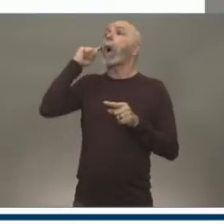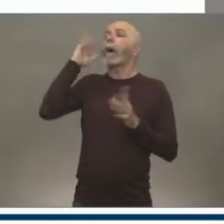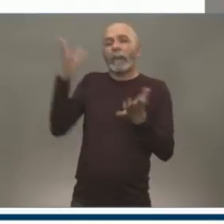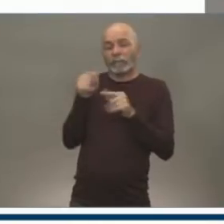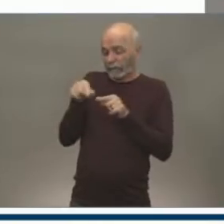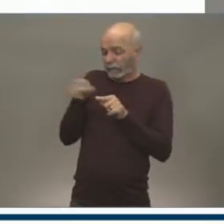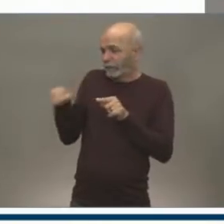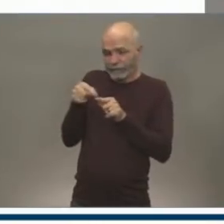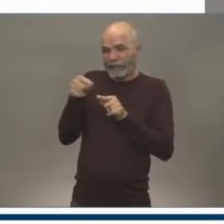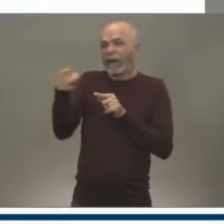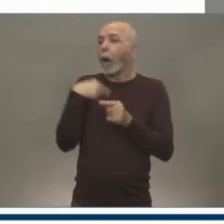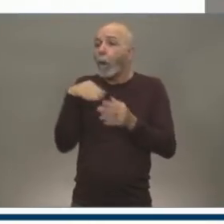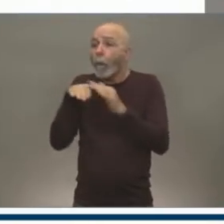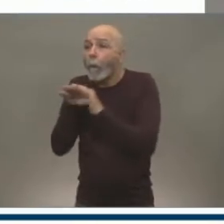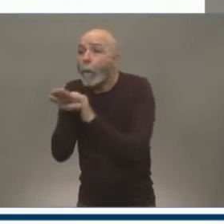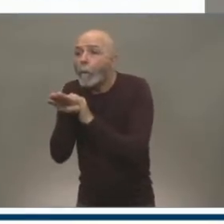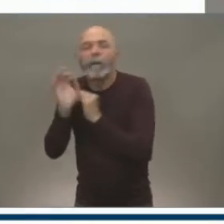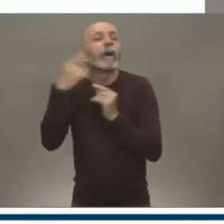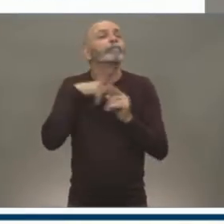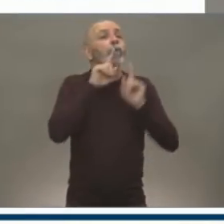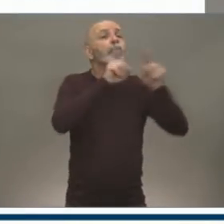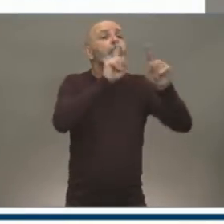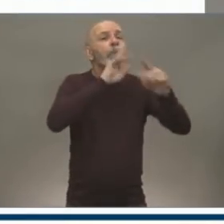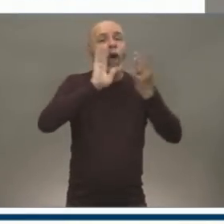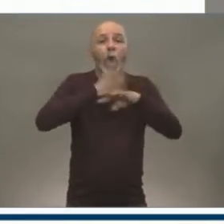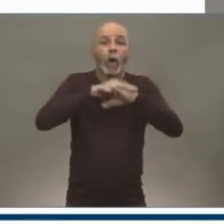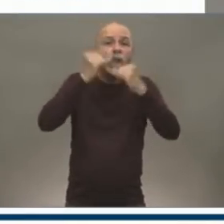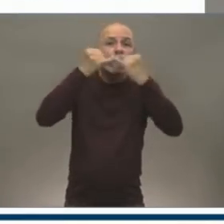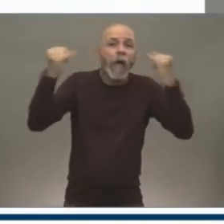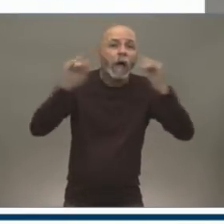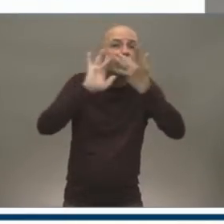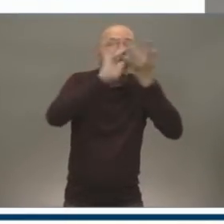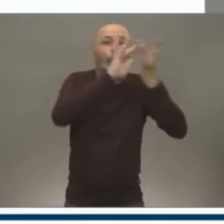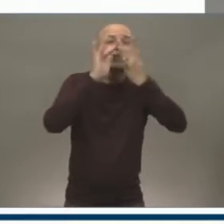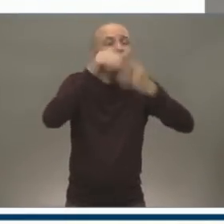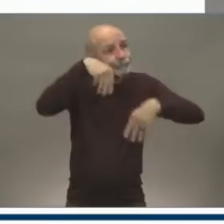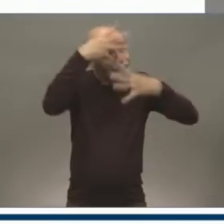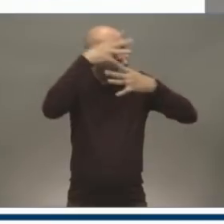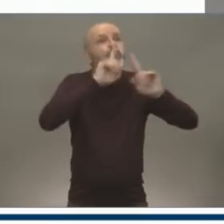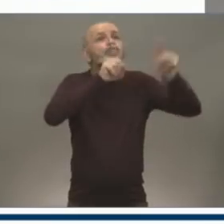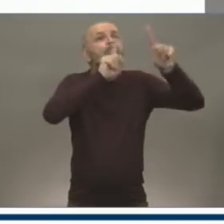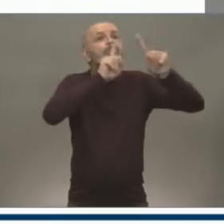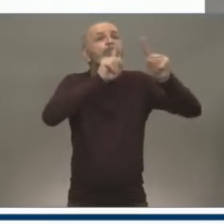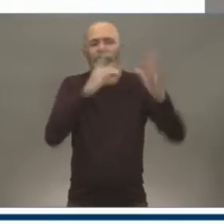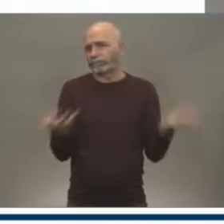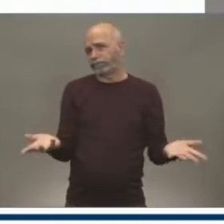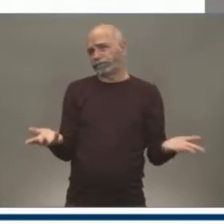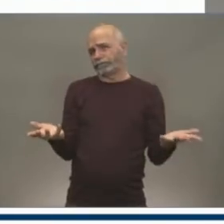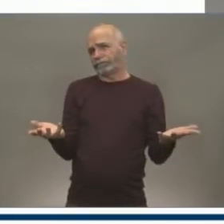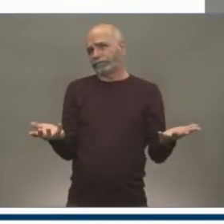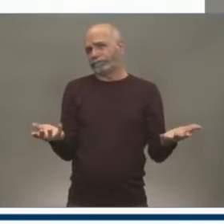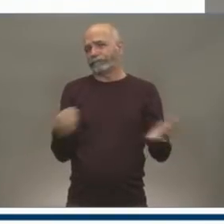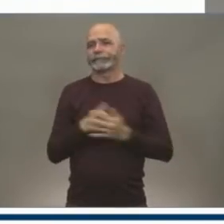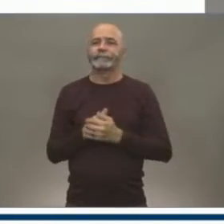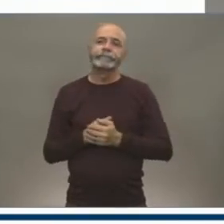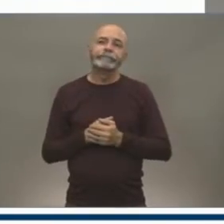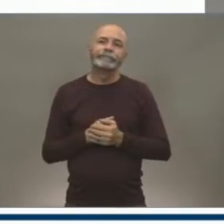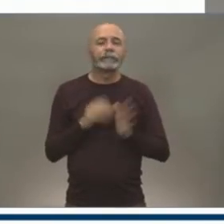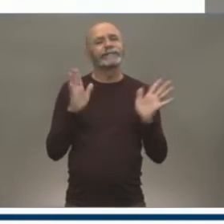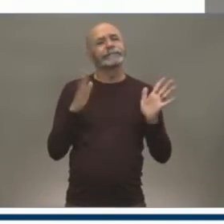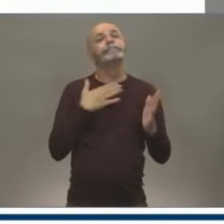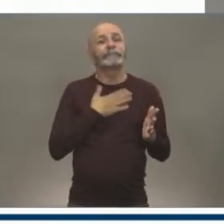local Nova Scotia businesses, whether it's by shopping locally or online shopping. And please stay close to